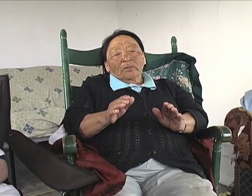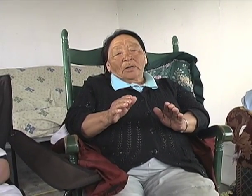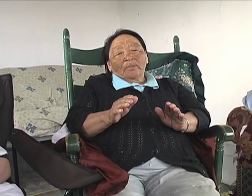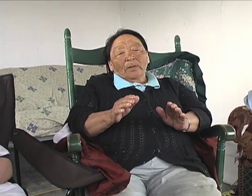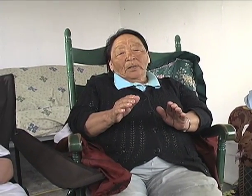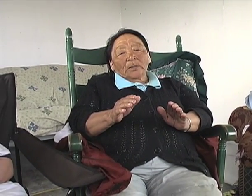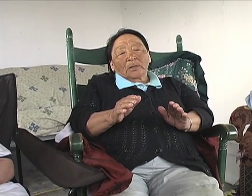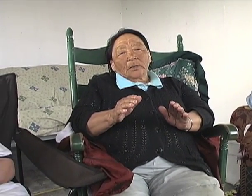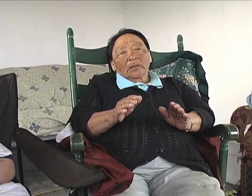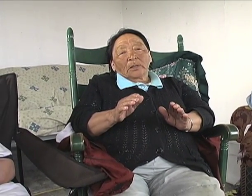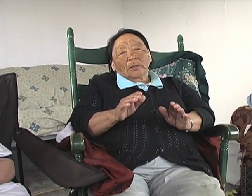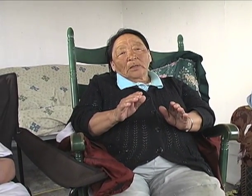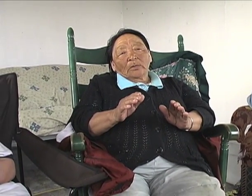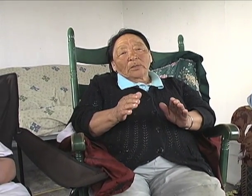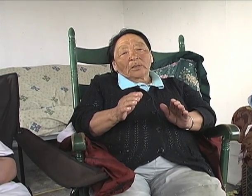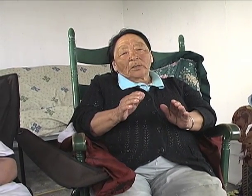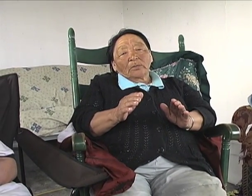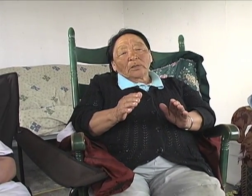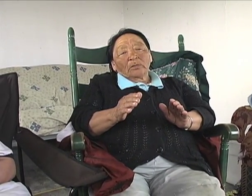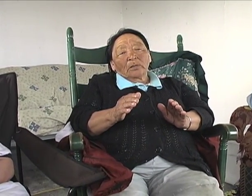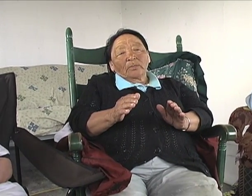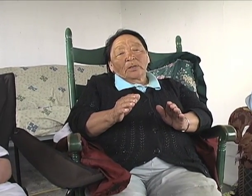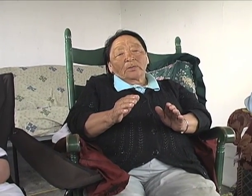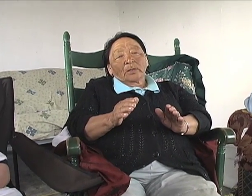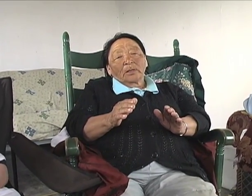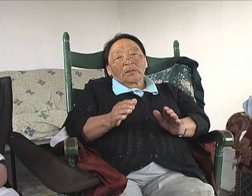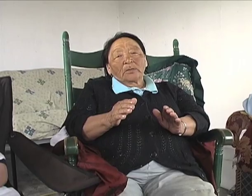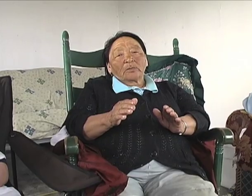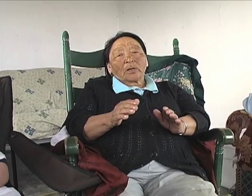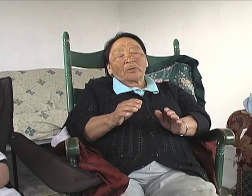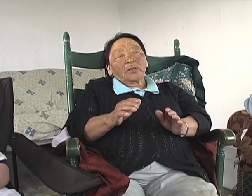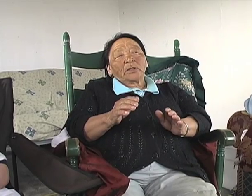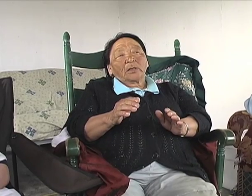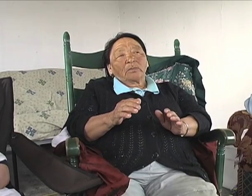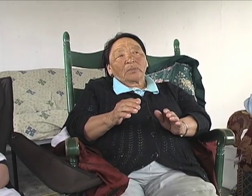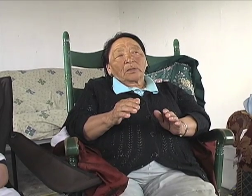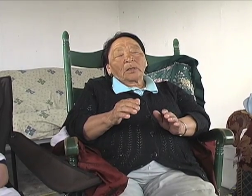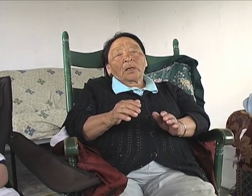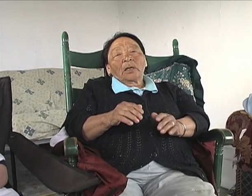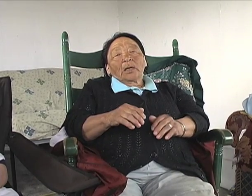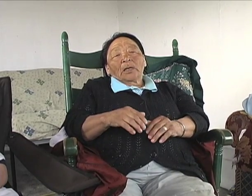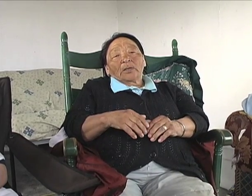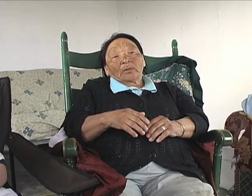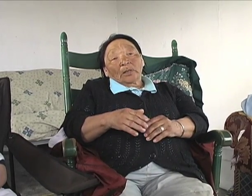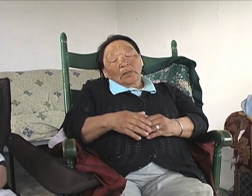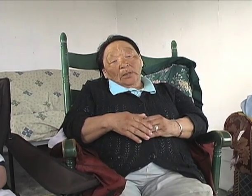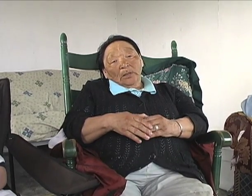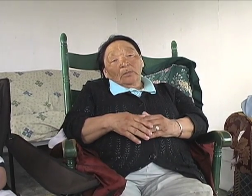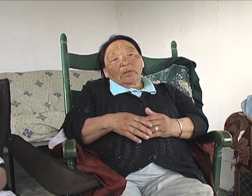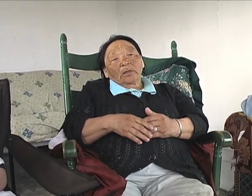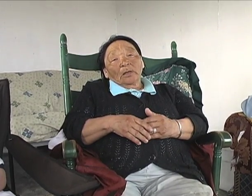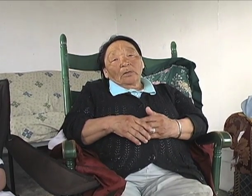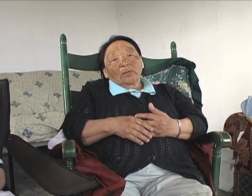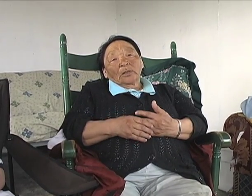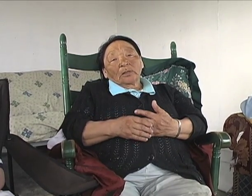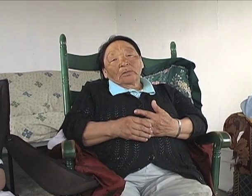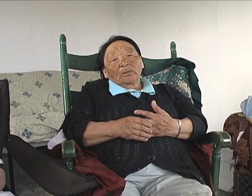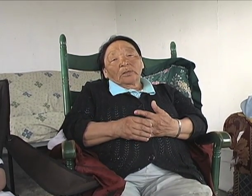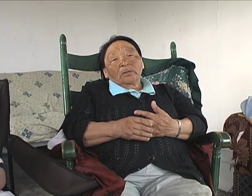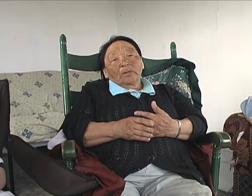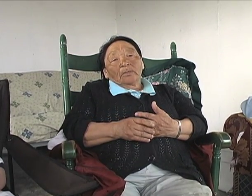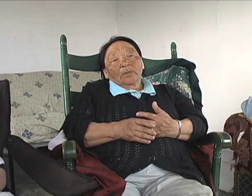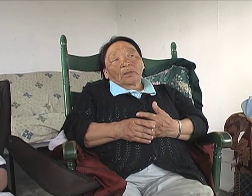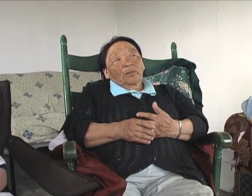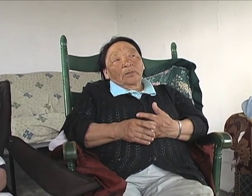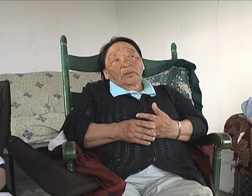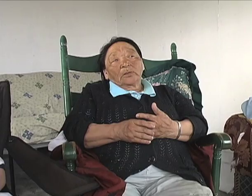mga tuha mga kauri haktaw mito kami tuakayin kauri nang umat. So khairat nulli kauri haktaw kau